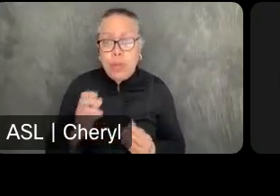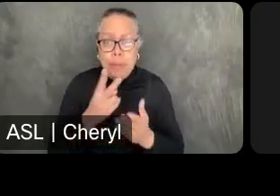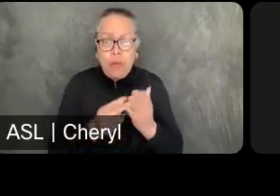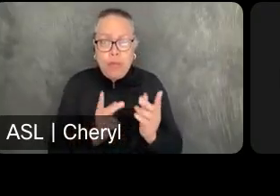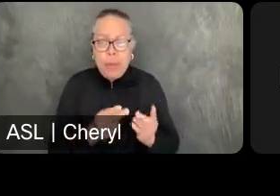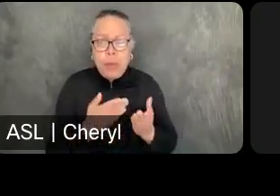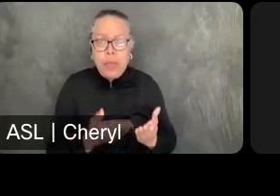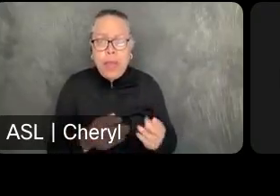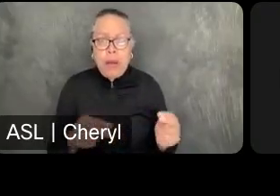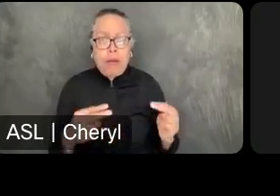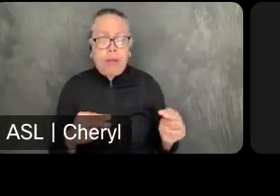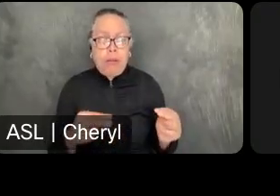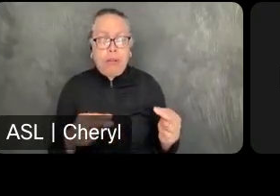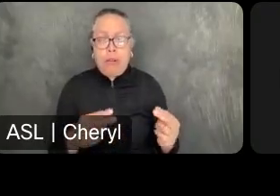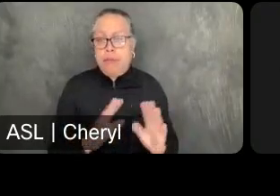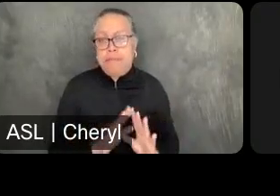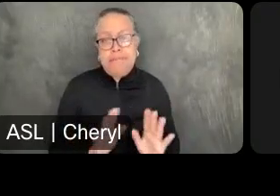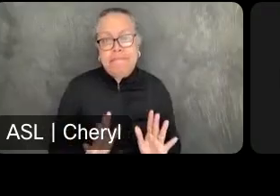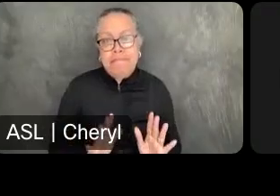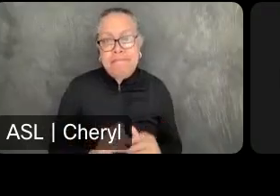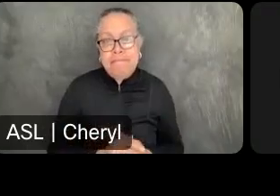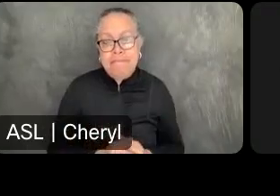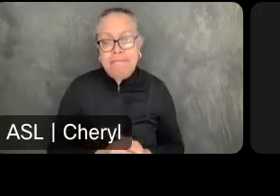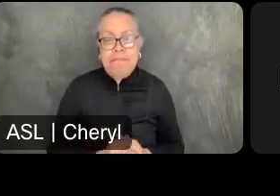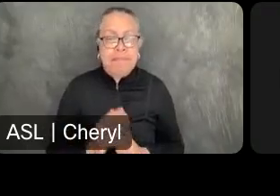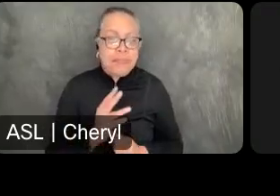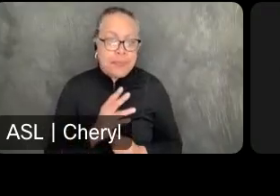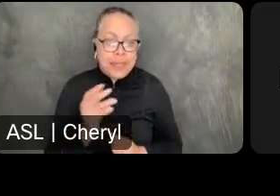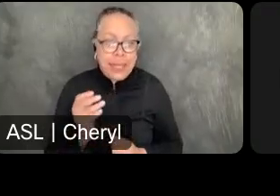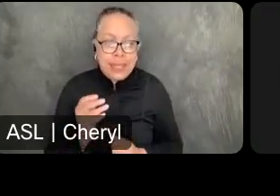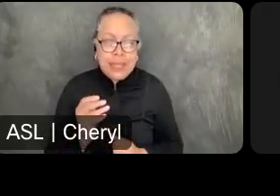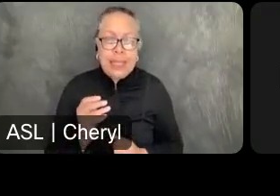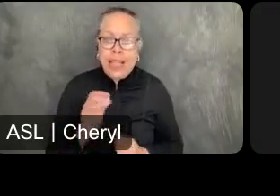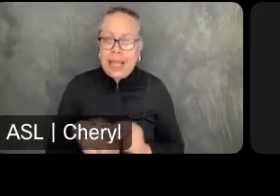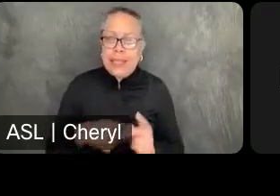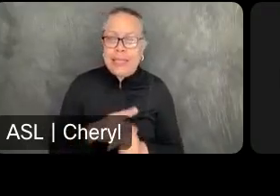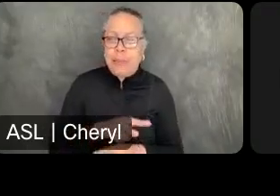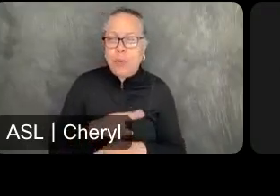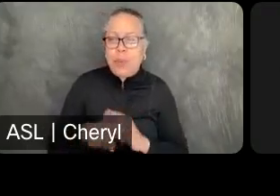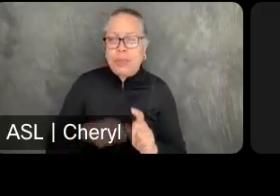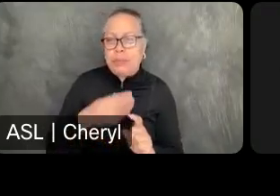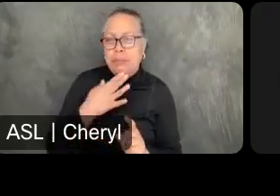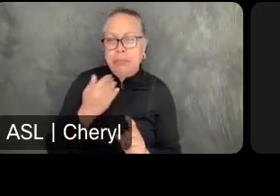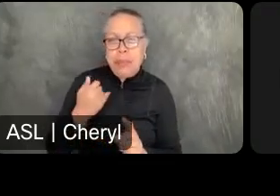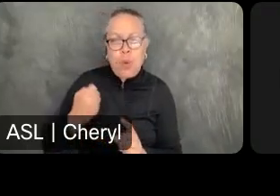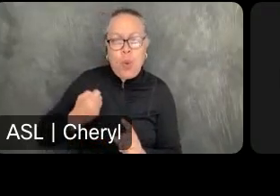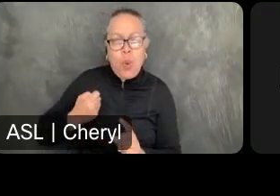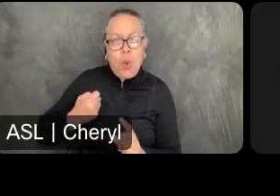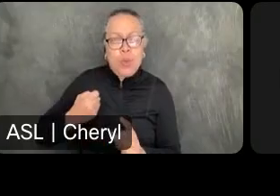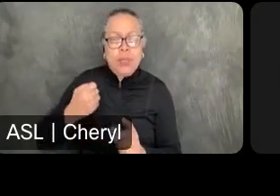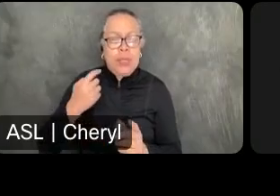multiple partners are in the room. Also, these are questions that we want to save for outside